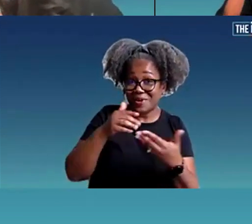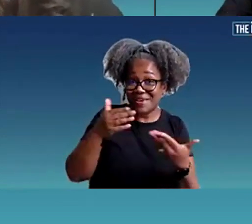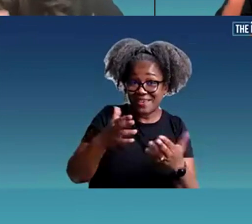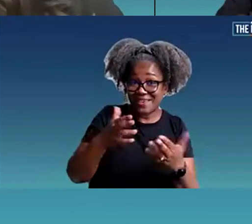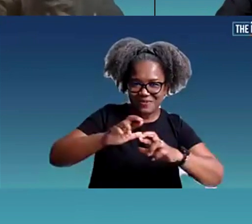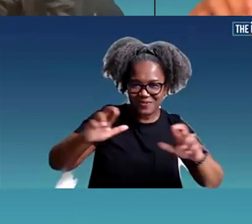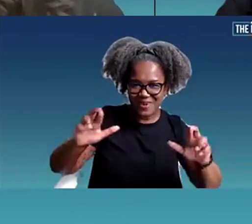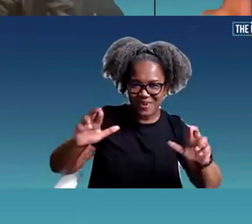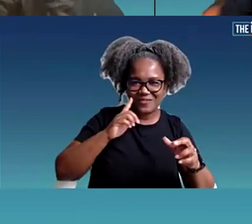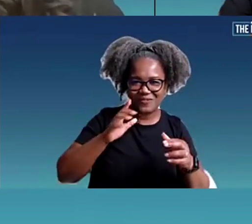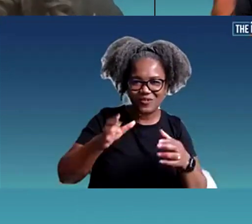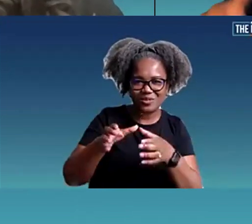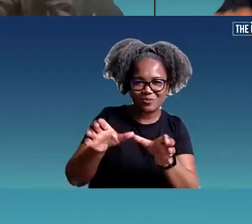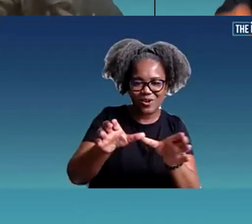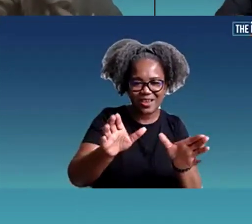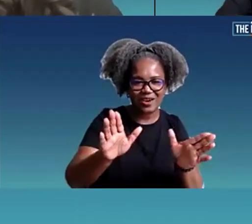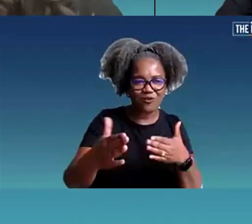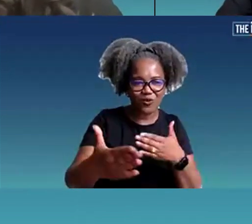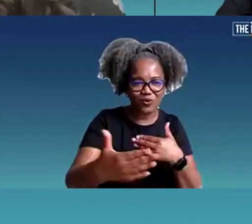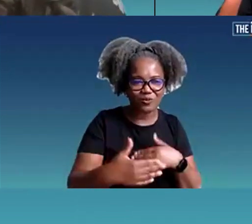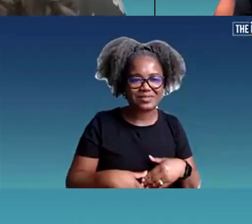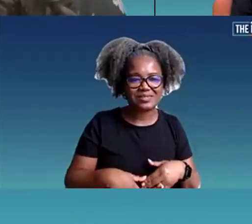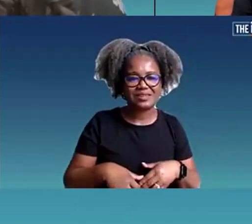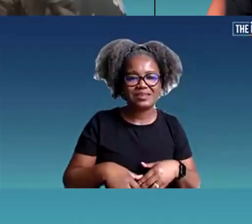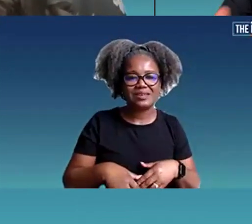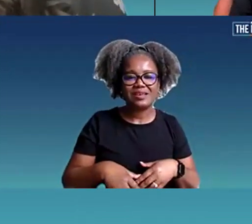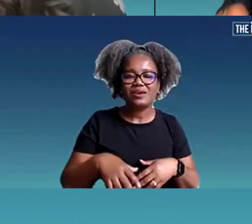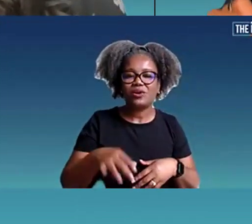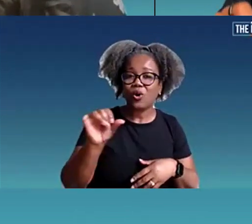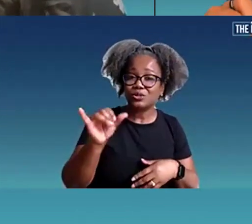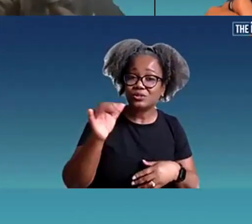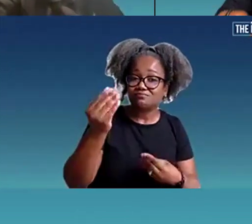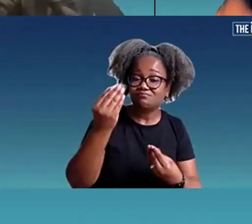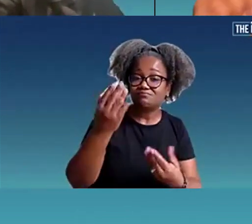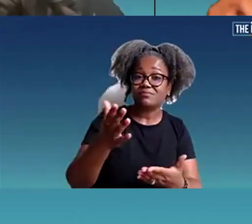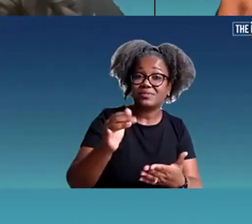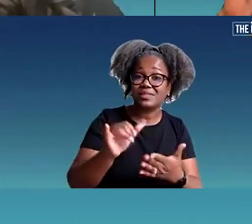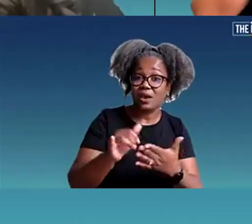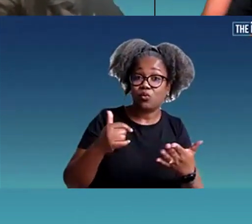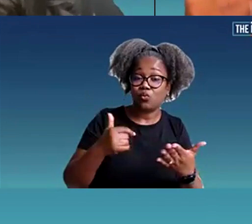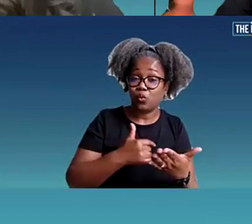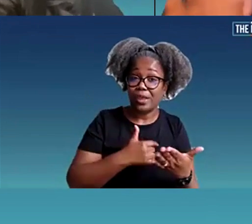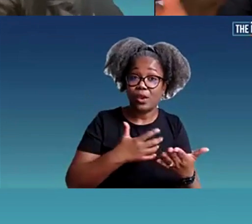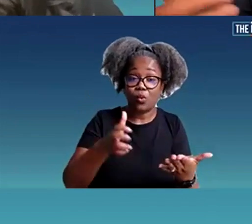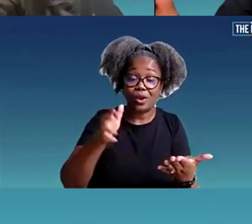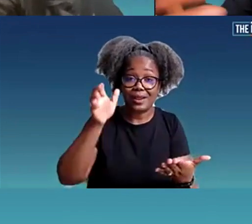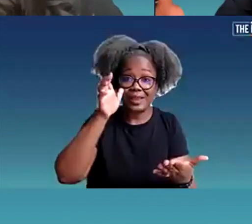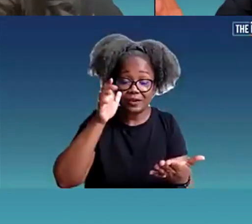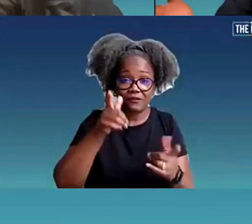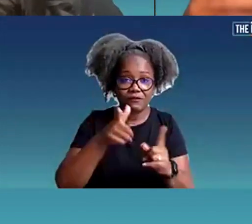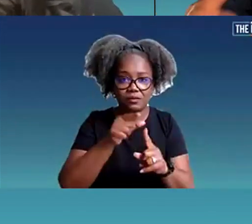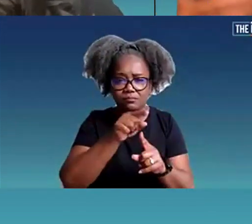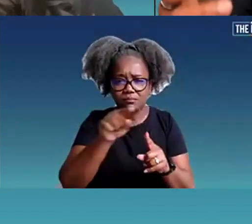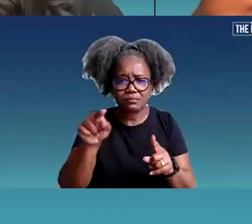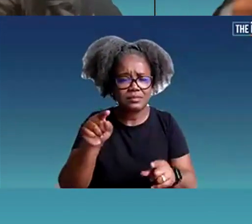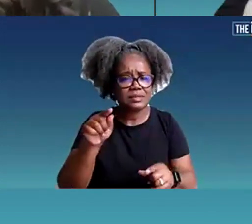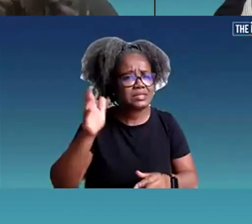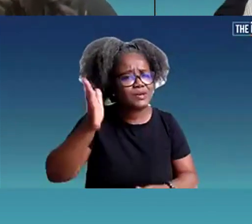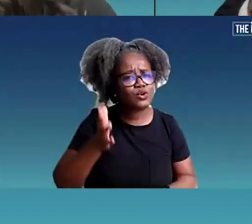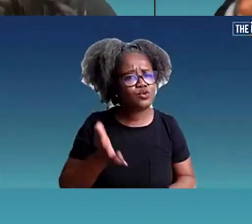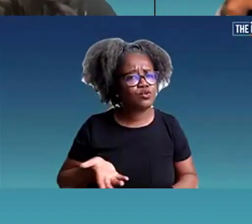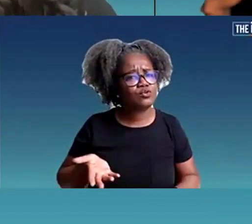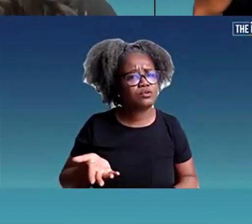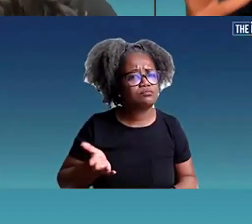for speakers. So for all of you in here, we're looking for some speakers. So here are the topics that we want to cover going